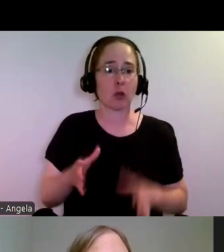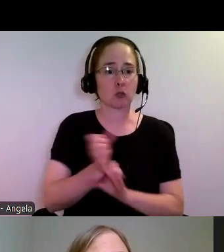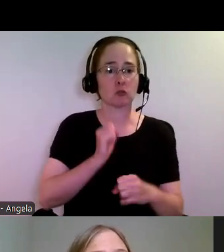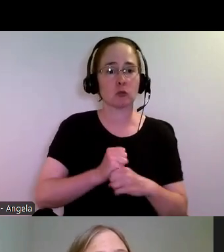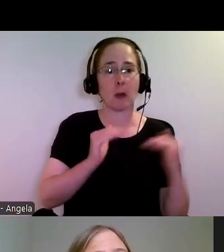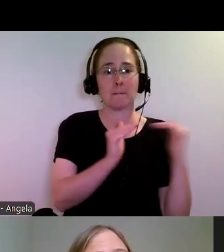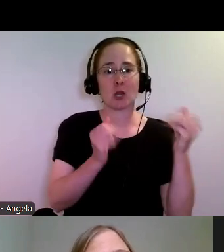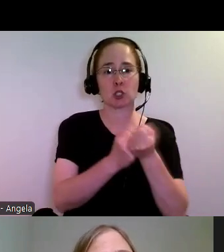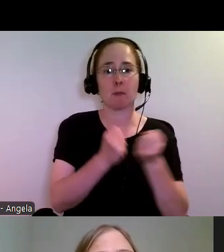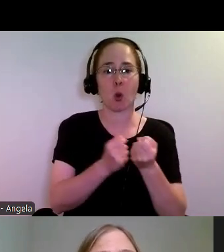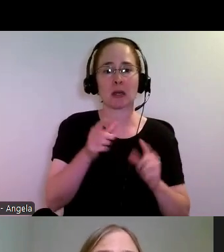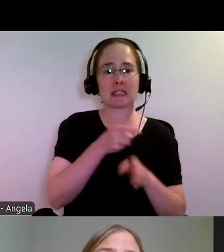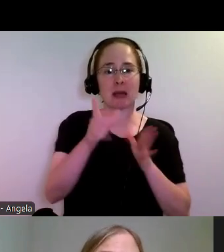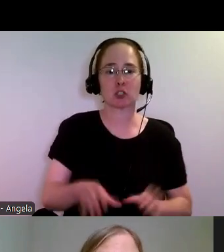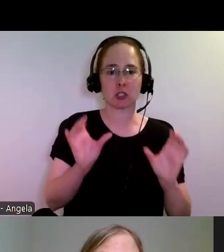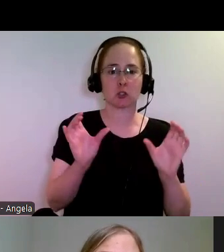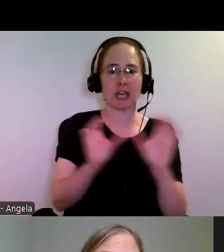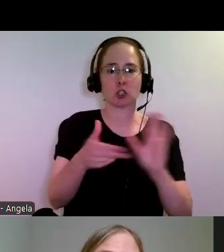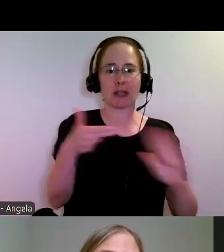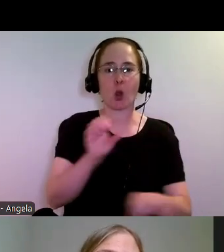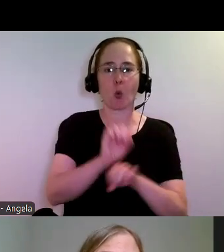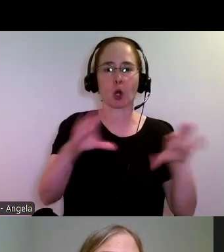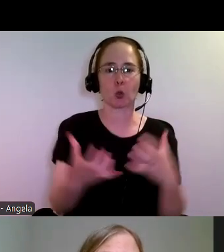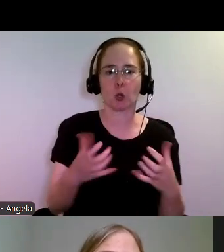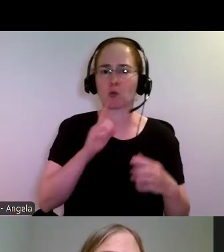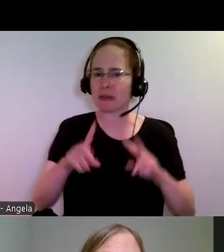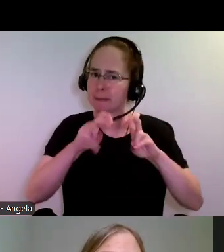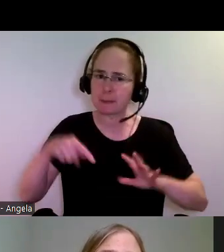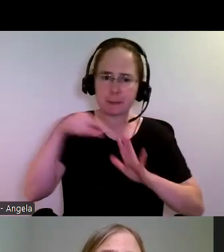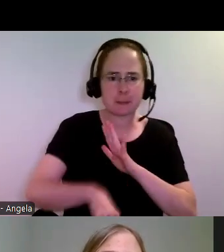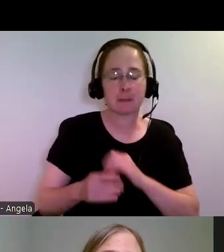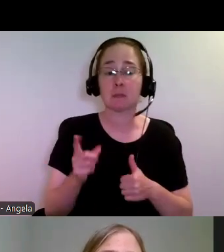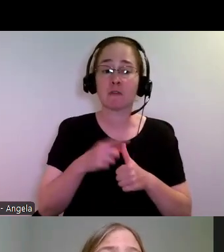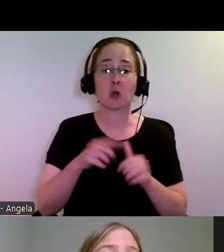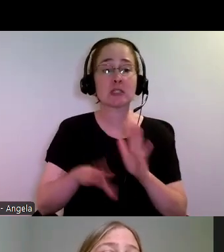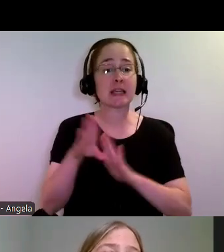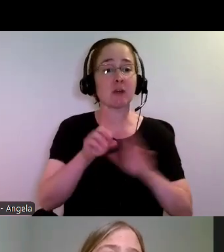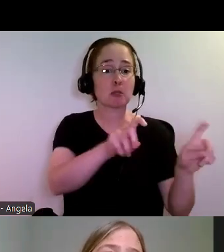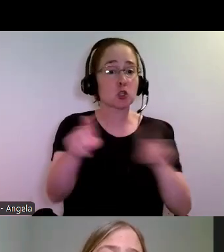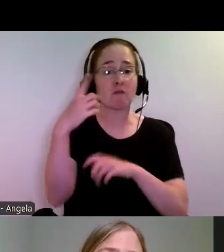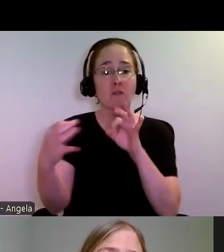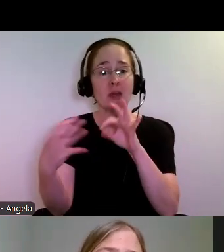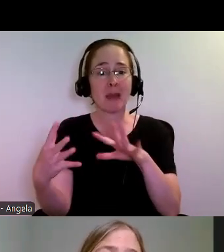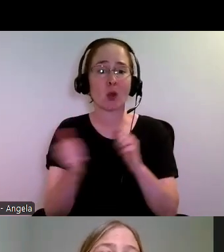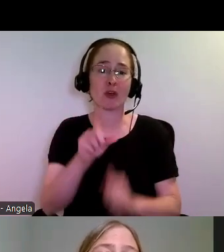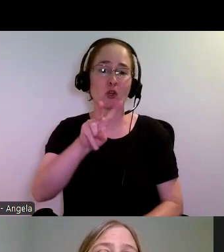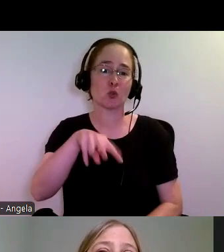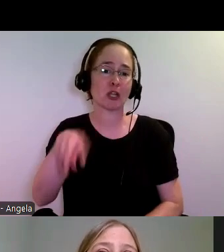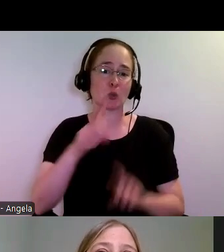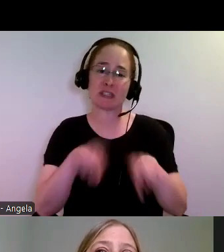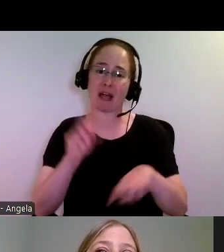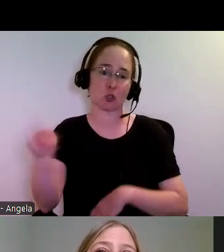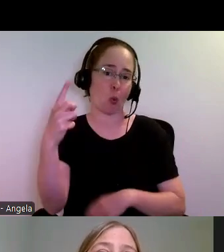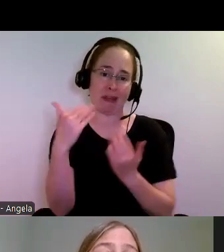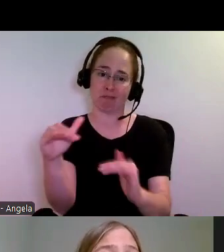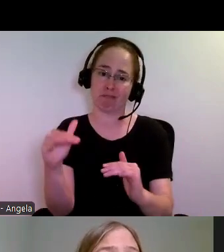support specialist credentialing work group to really dive into this. And then initially they developed a survey for feedback that only had 22 responses. Now that was a